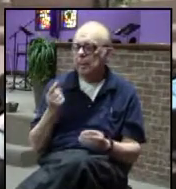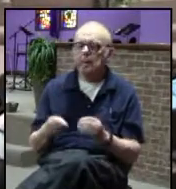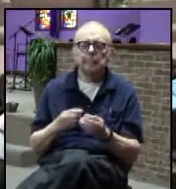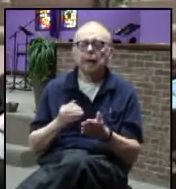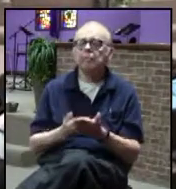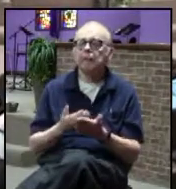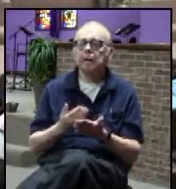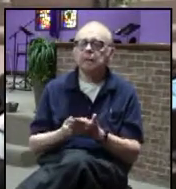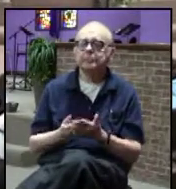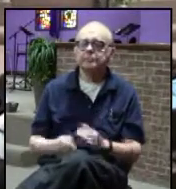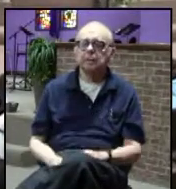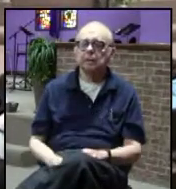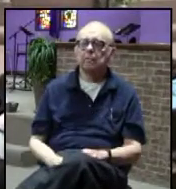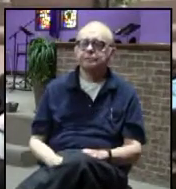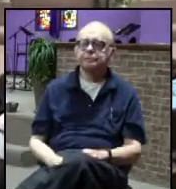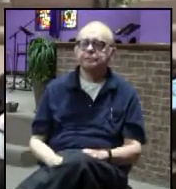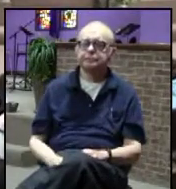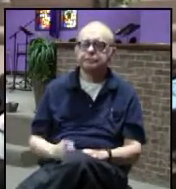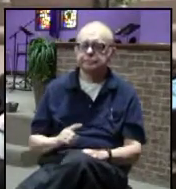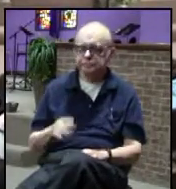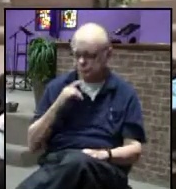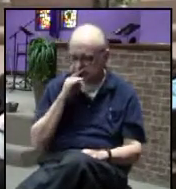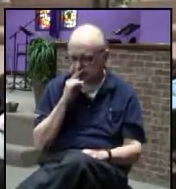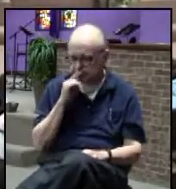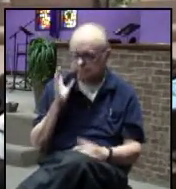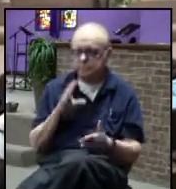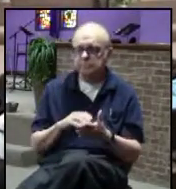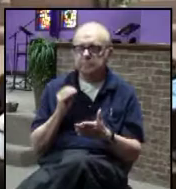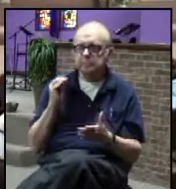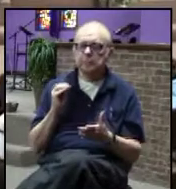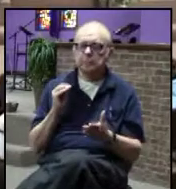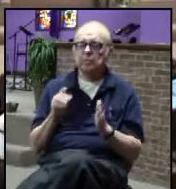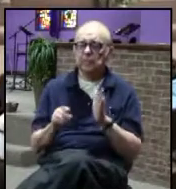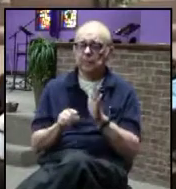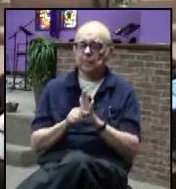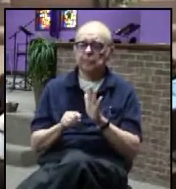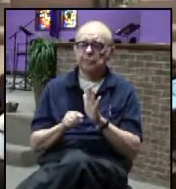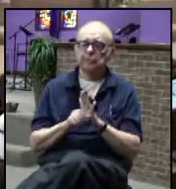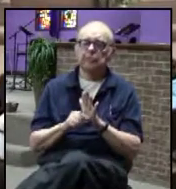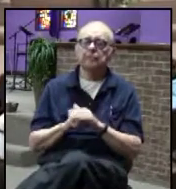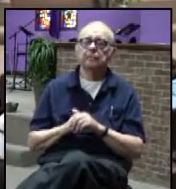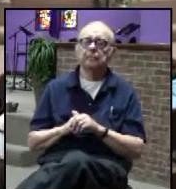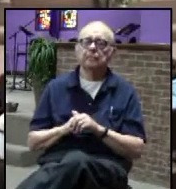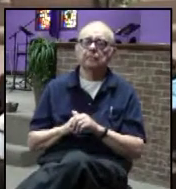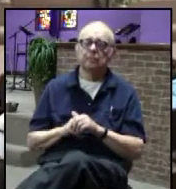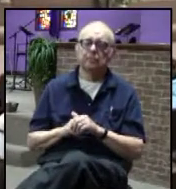money. These kids are learning scriptures.